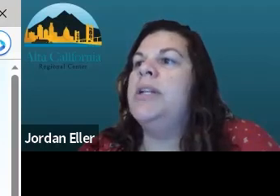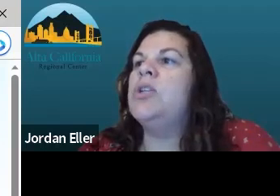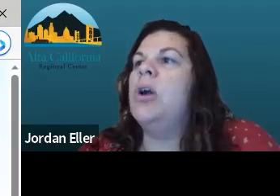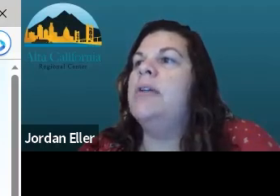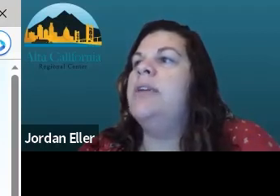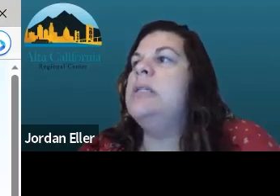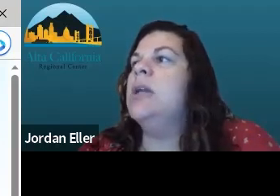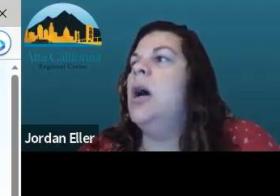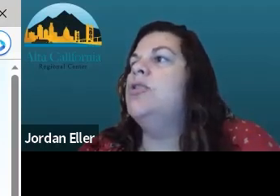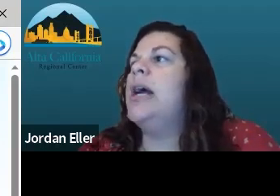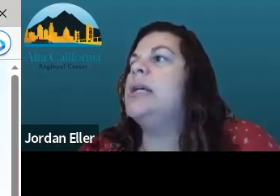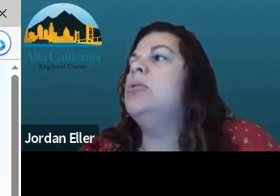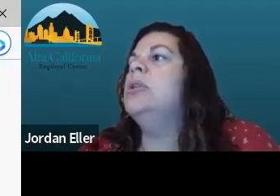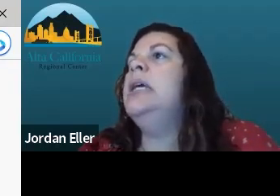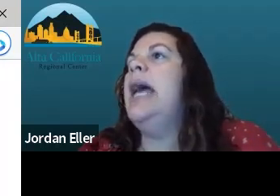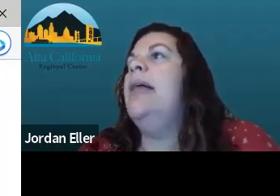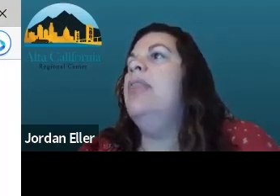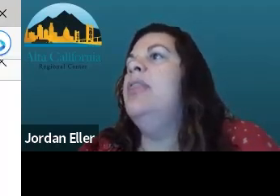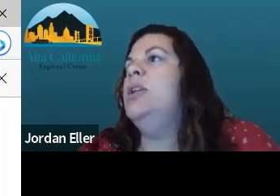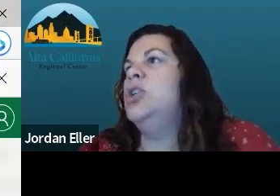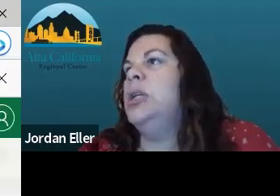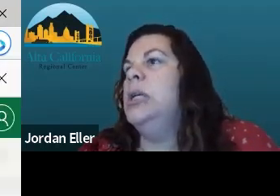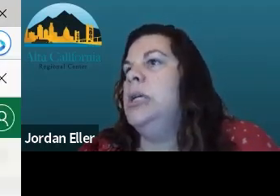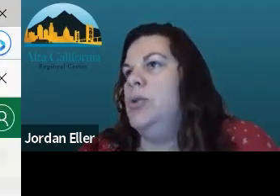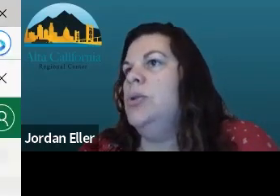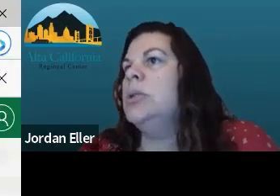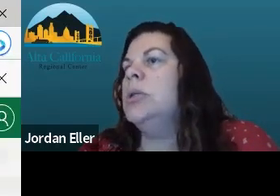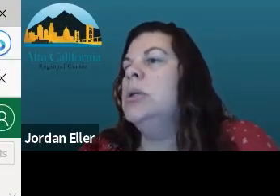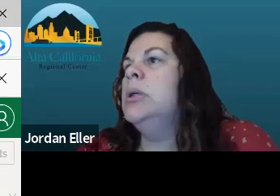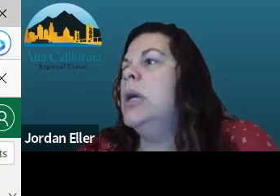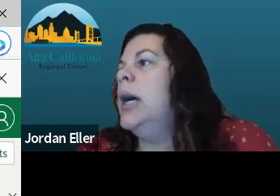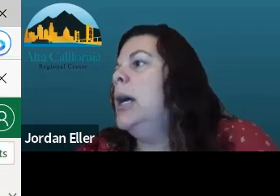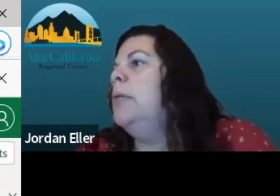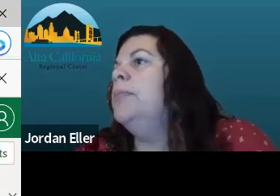were awarded startup funds and contracts. So looking at this year's,